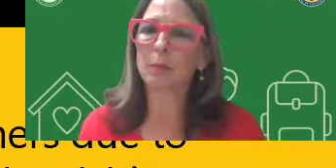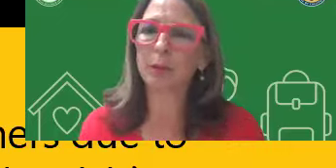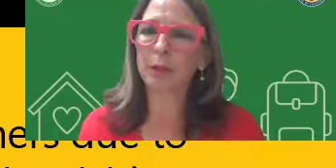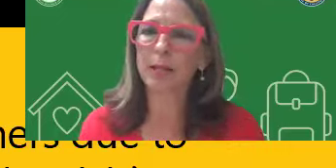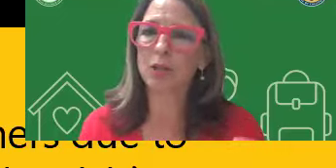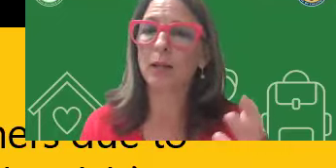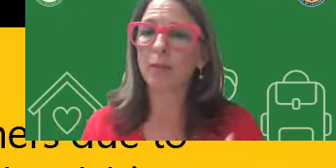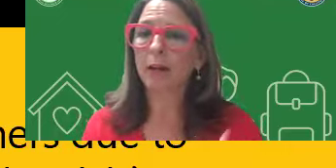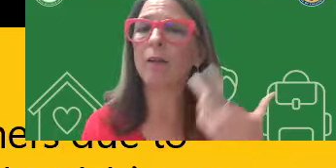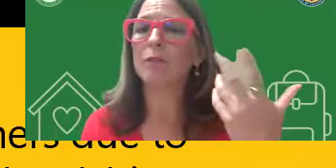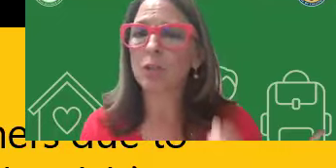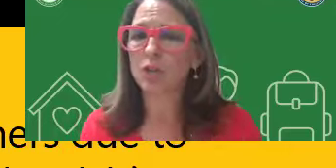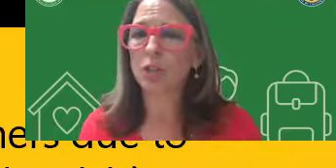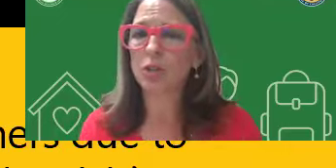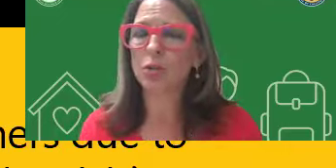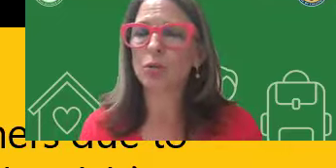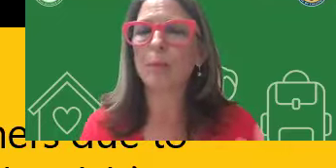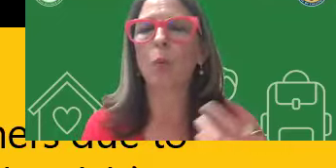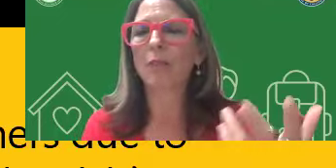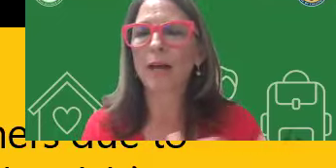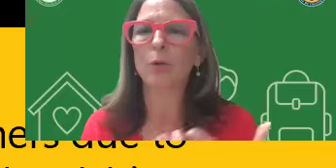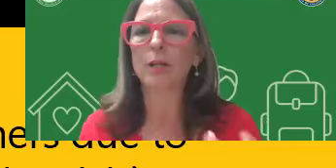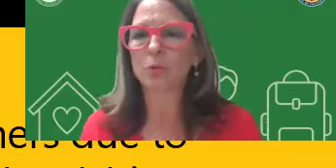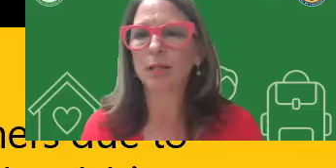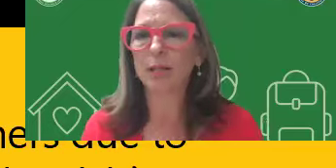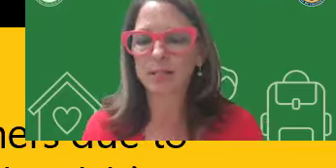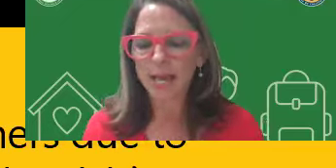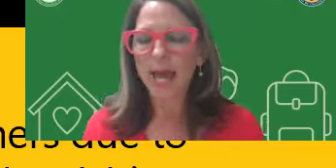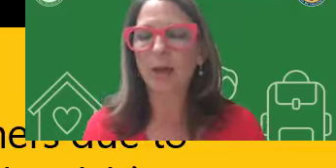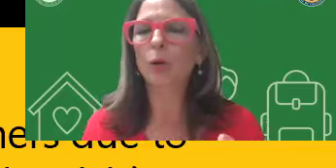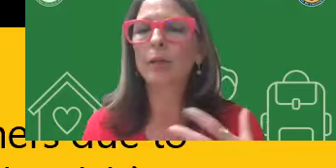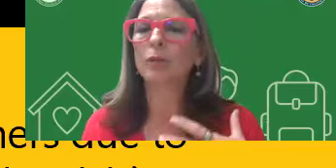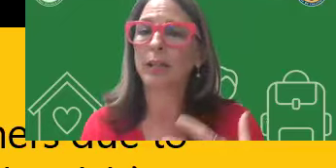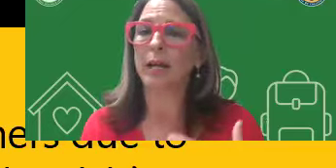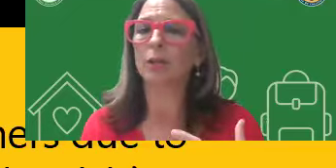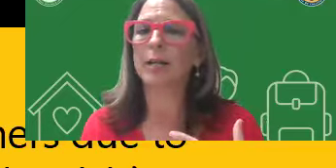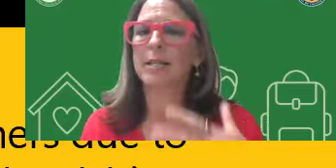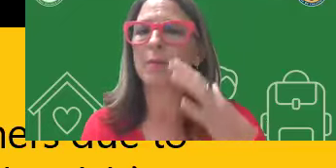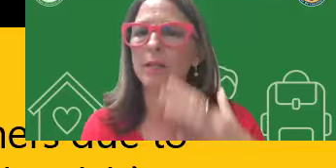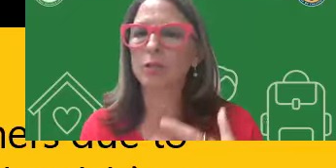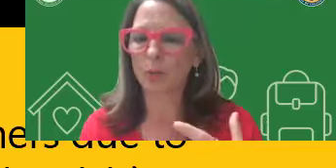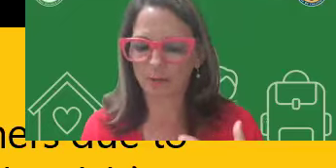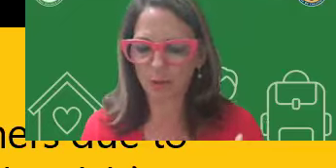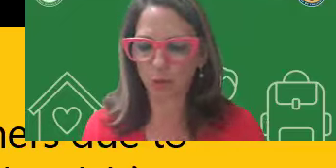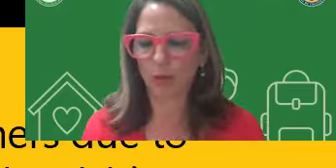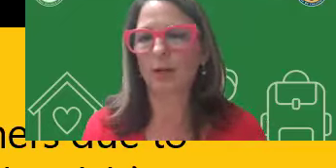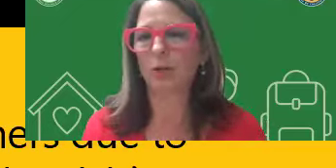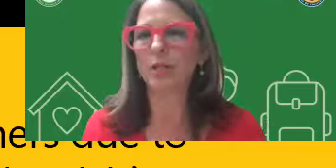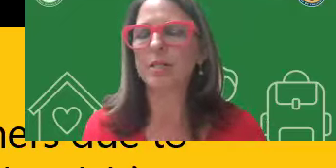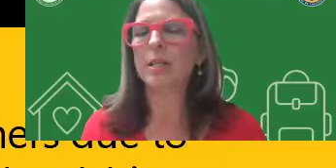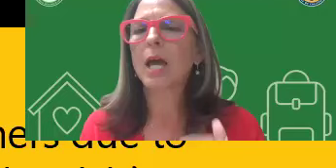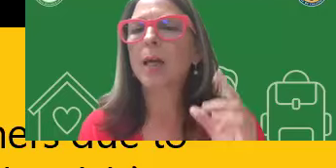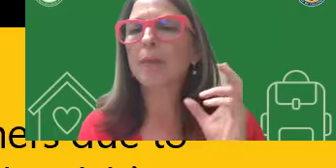staying in this temporary arrangement. Then a conversation ensues about what that arrangement is, and we're able to categorize them into one of these